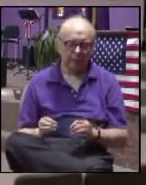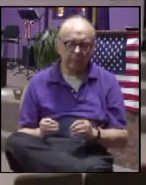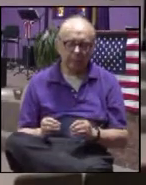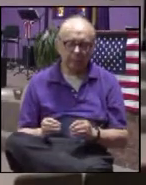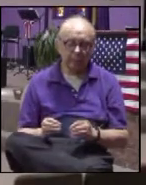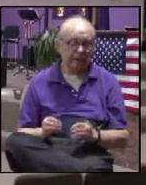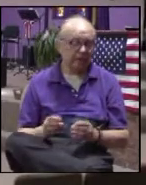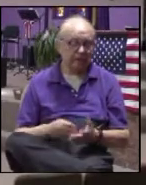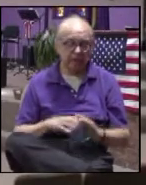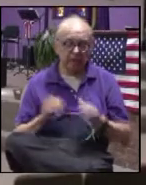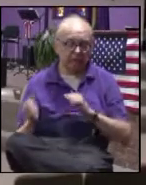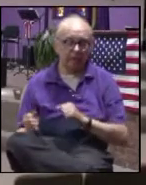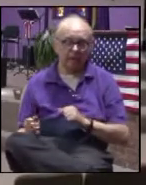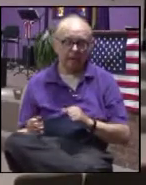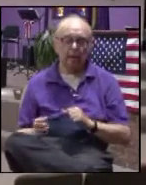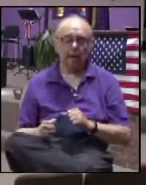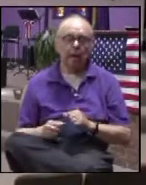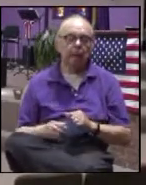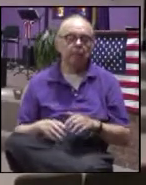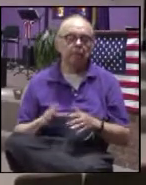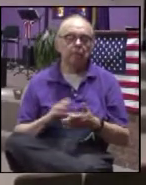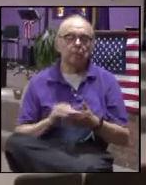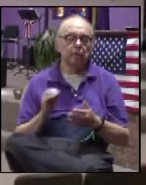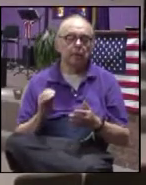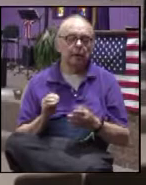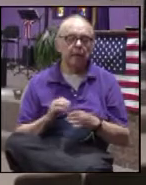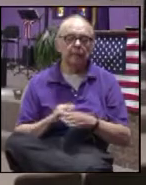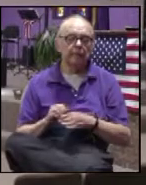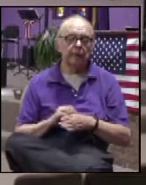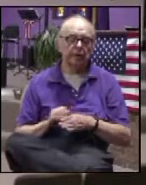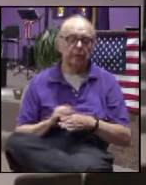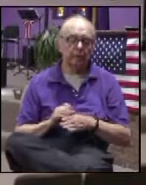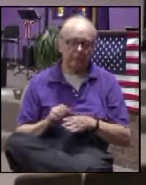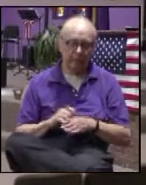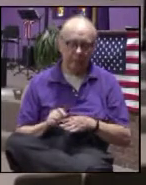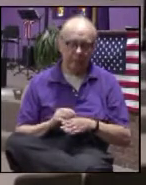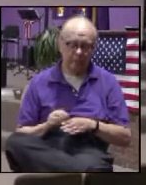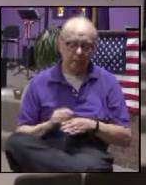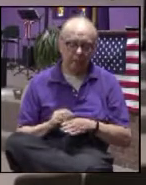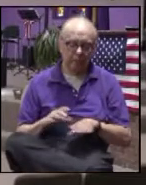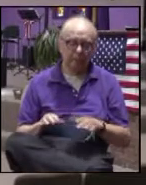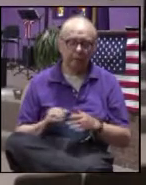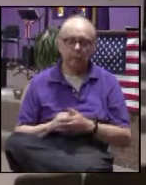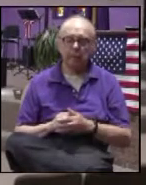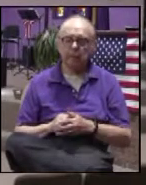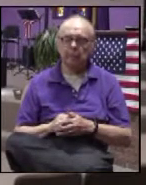out and learn a trade. And you do that trade.